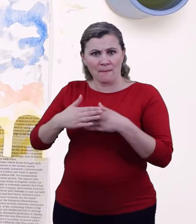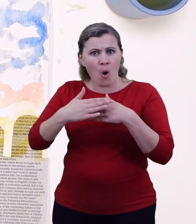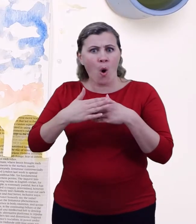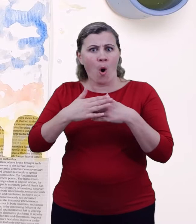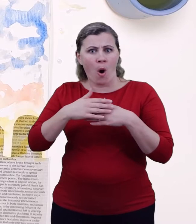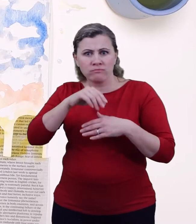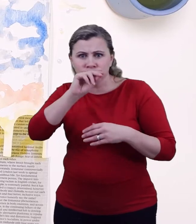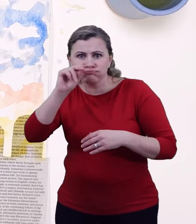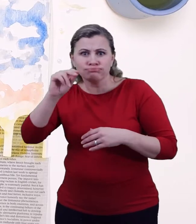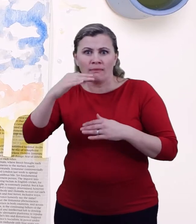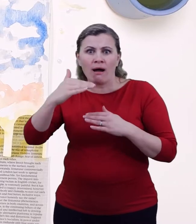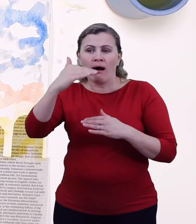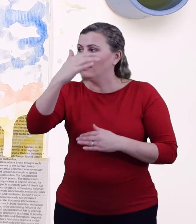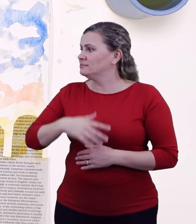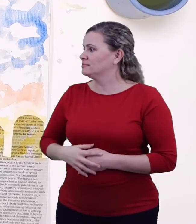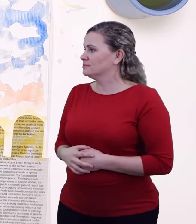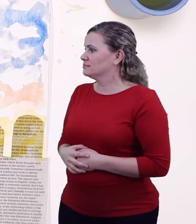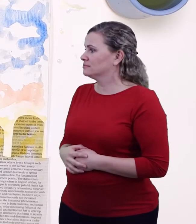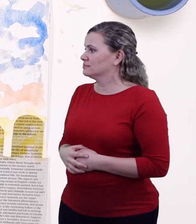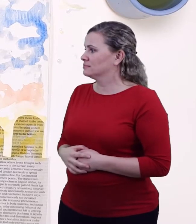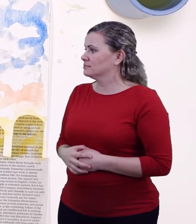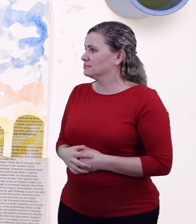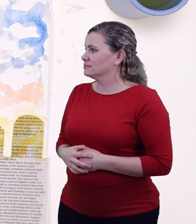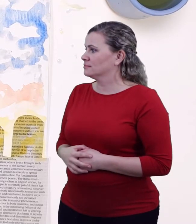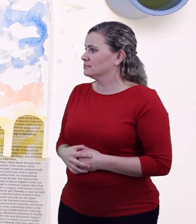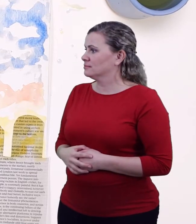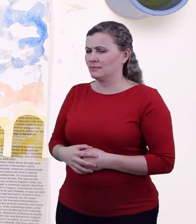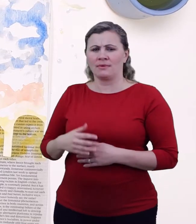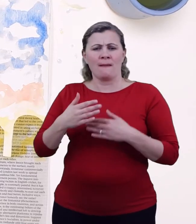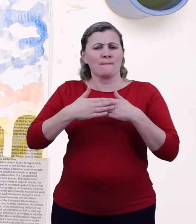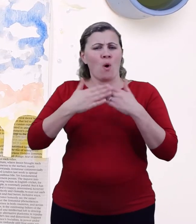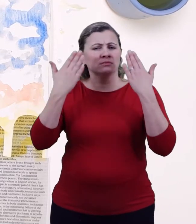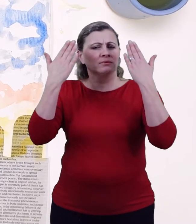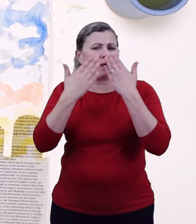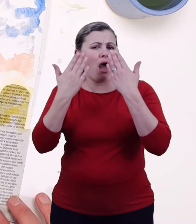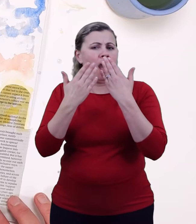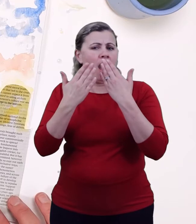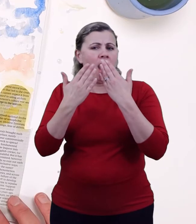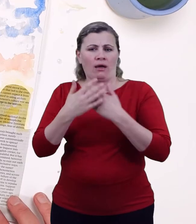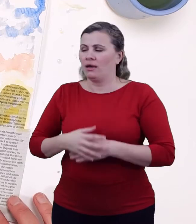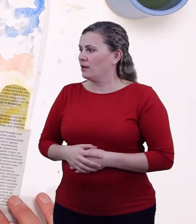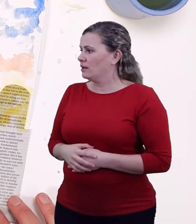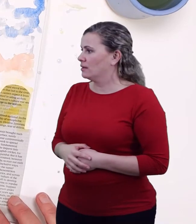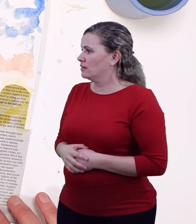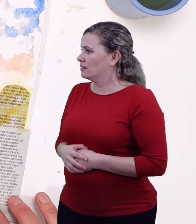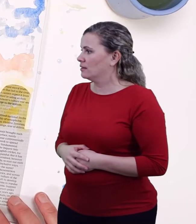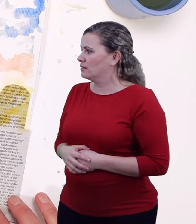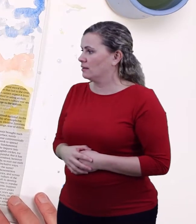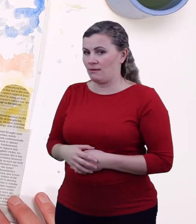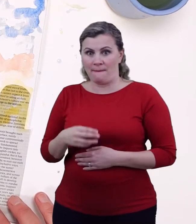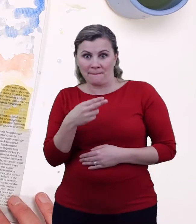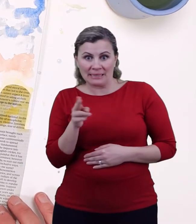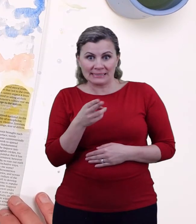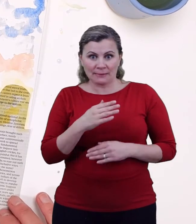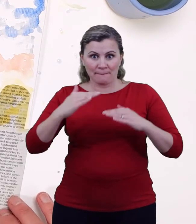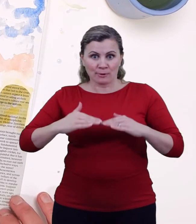Add more blue to your palette. You might want to mix in some dark blue or a little black paint. Brush this into the bottom of your